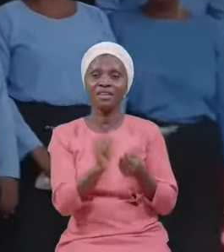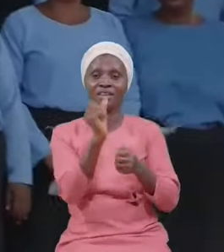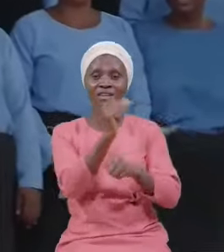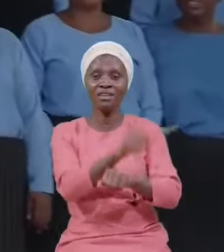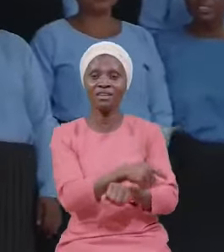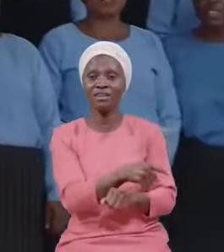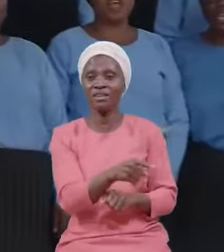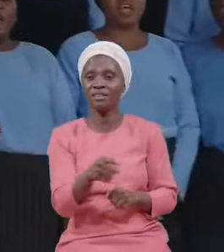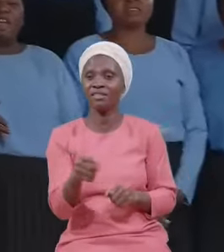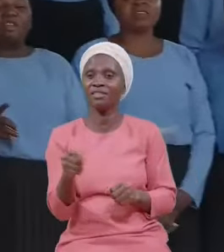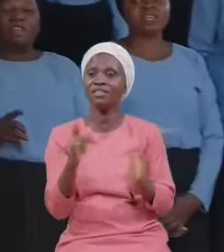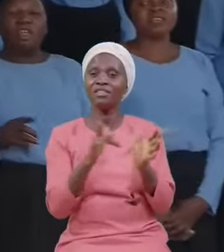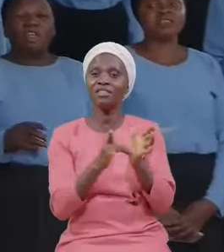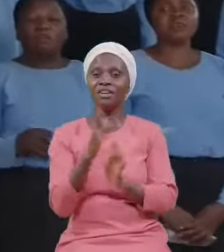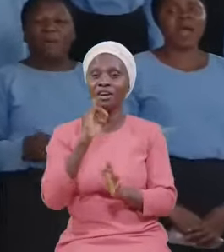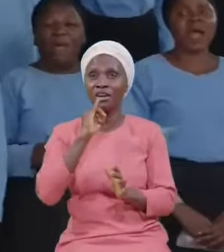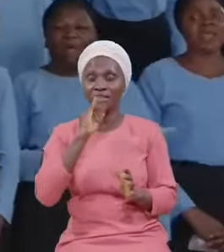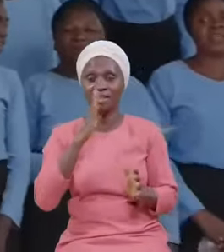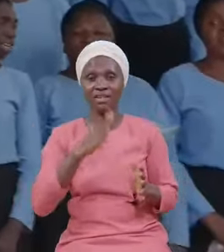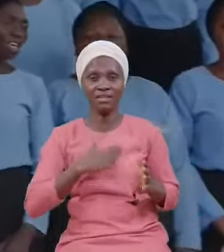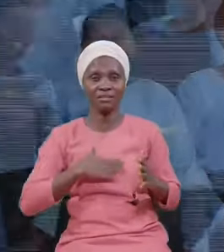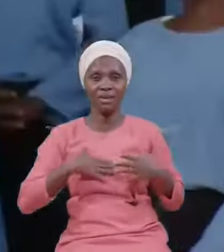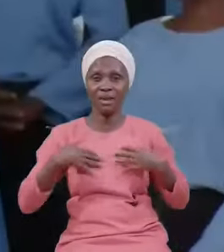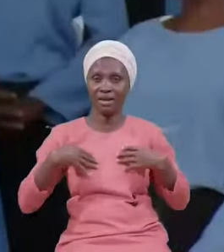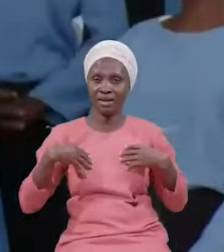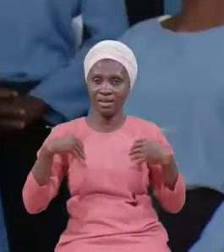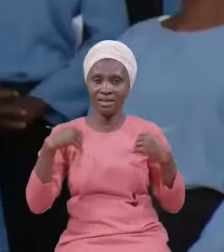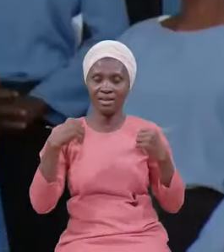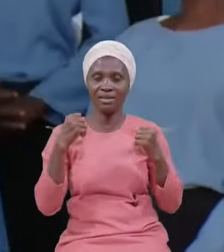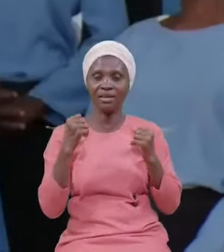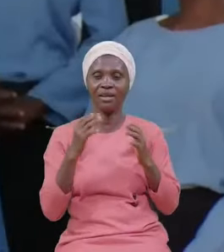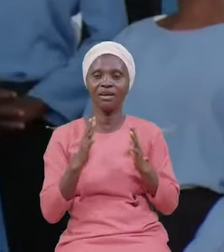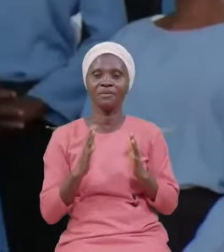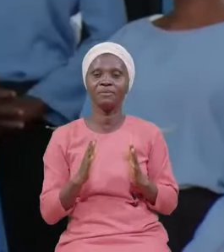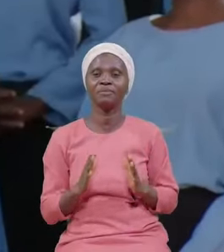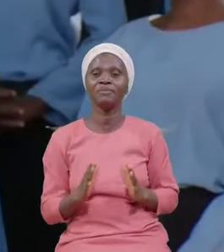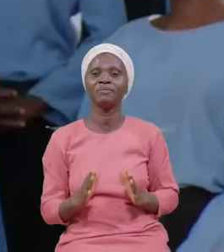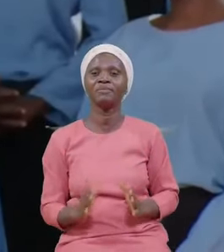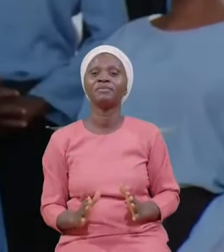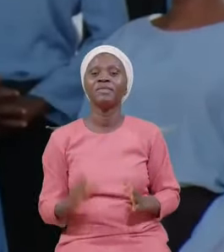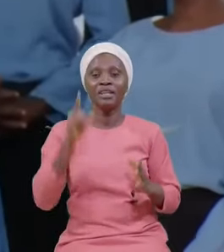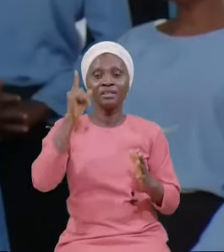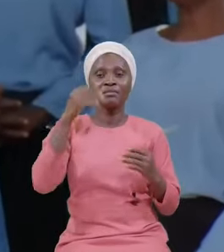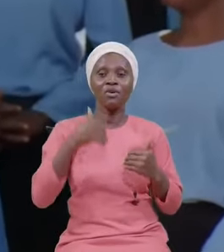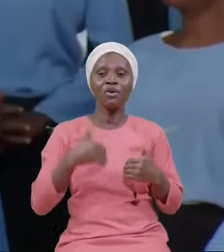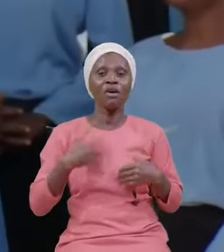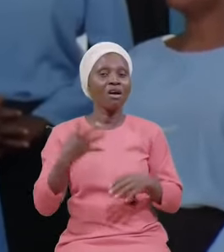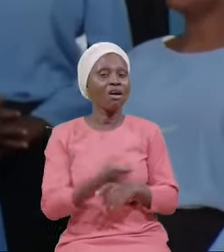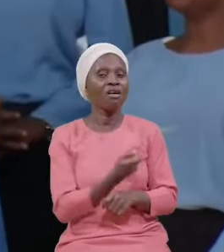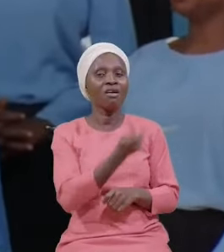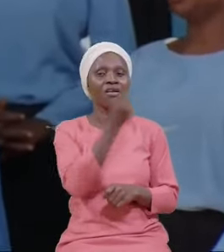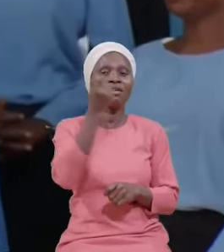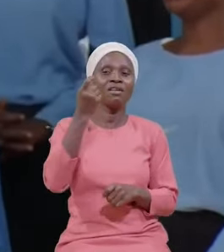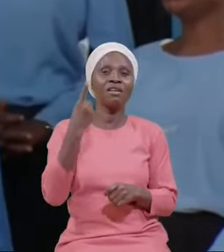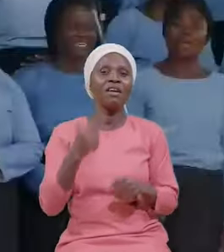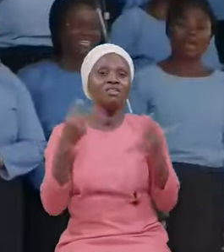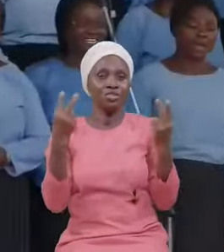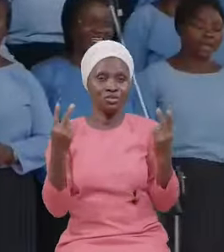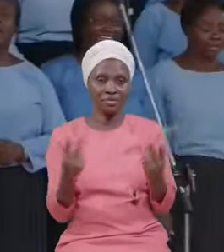defeat Jesus Is My Healer he has won the